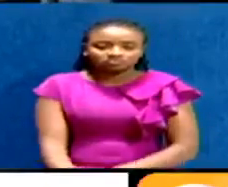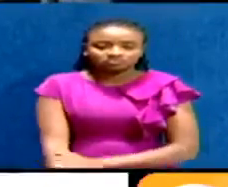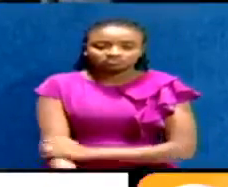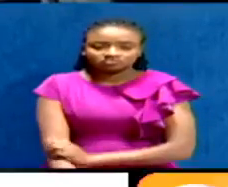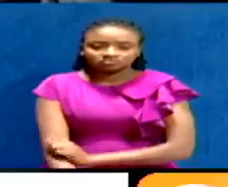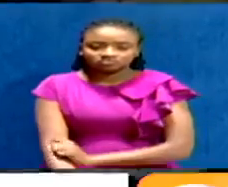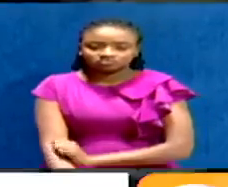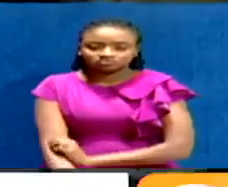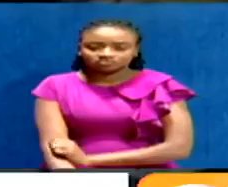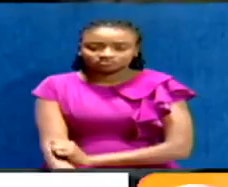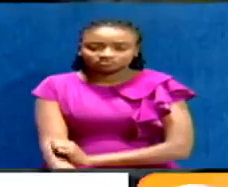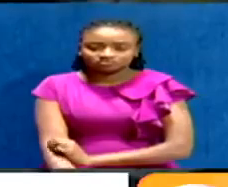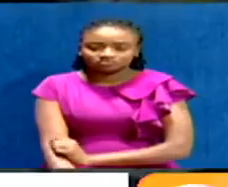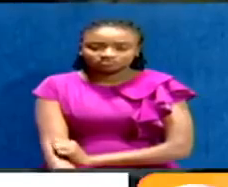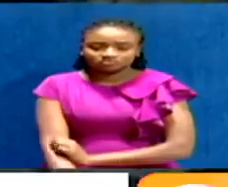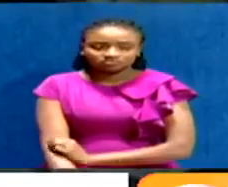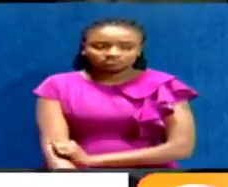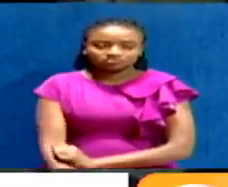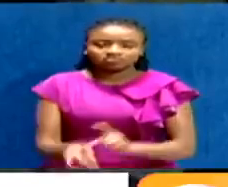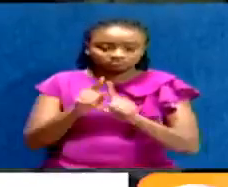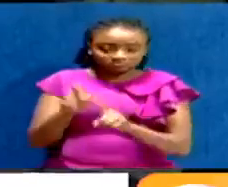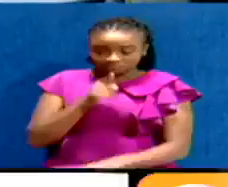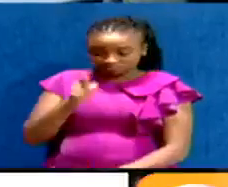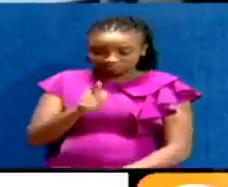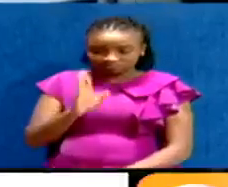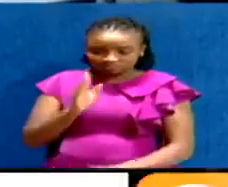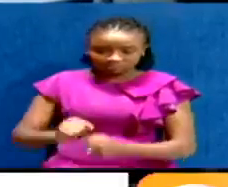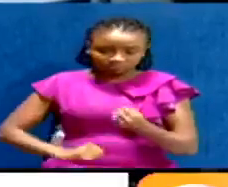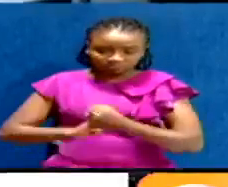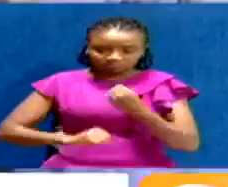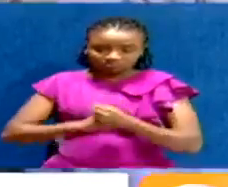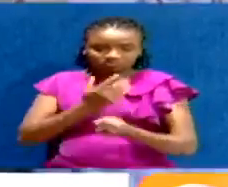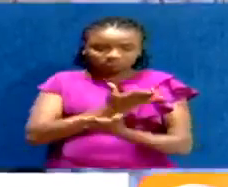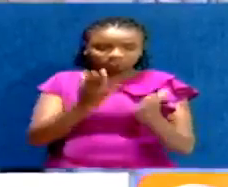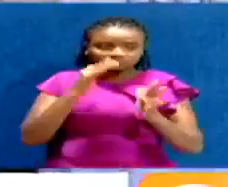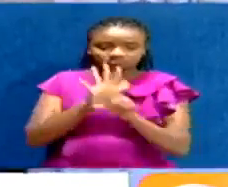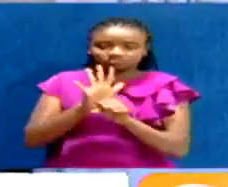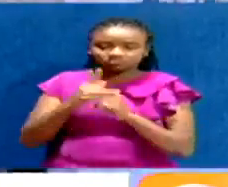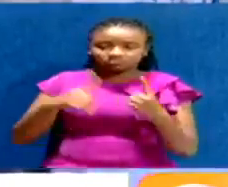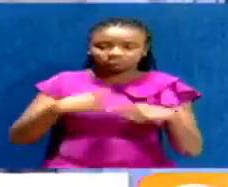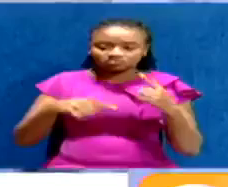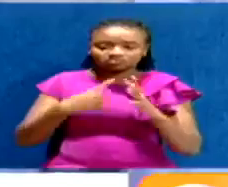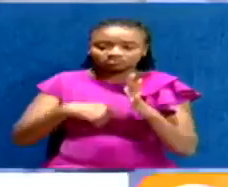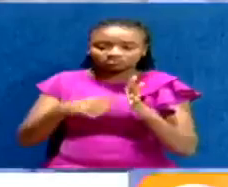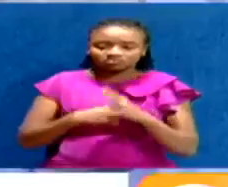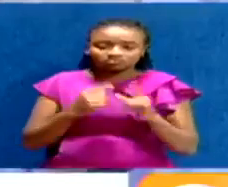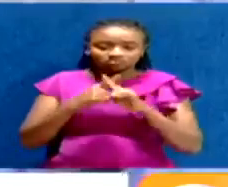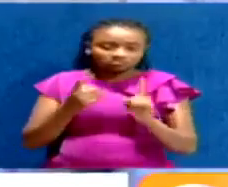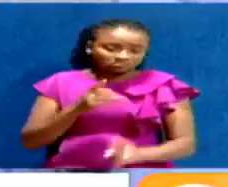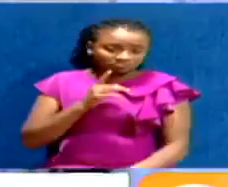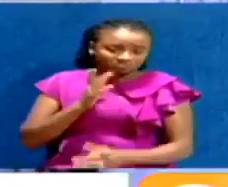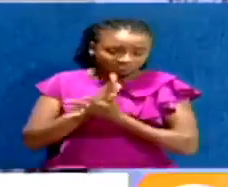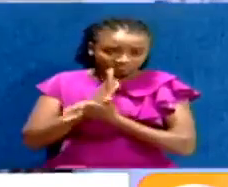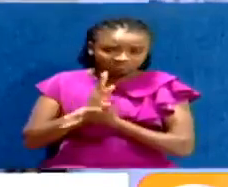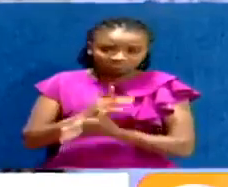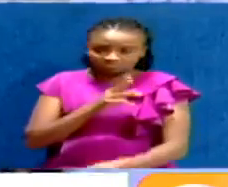The initiative will also play a critical role in supporting a workforce for vaccine manufacturing. However, it is not for offsetting